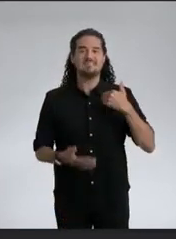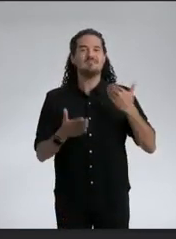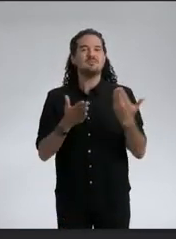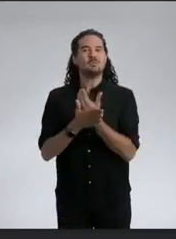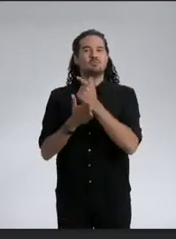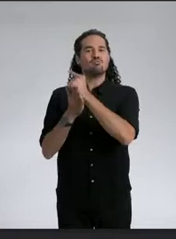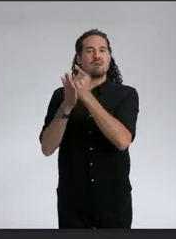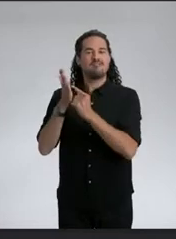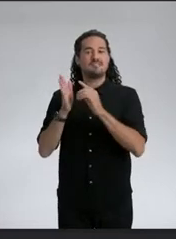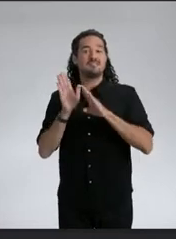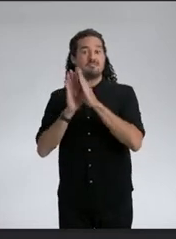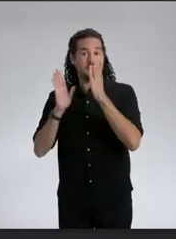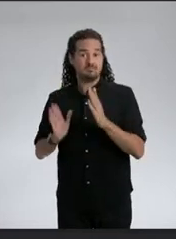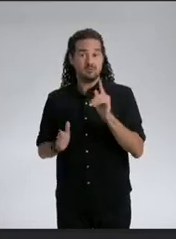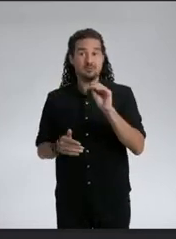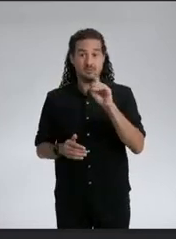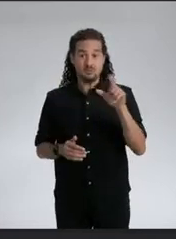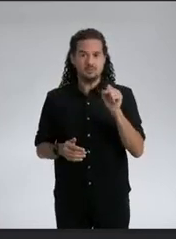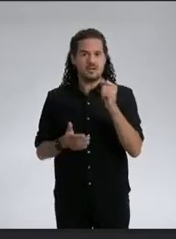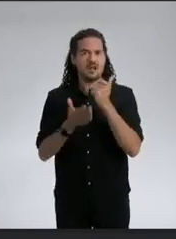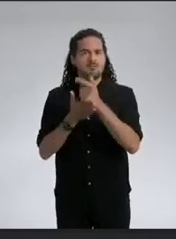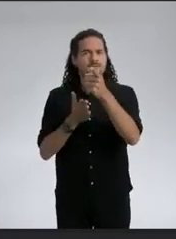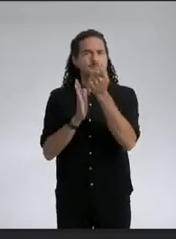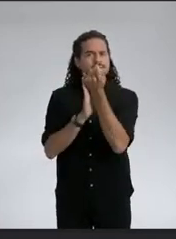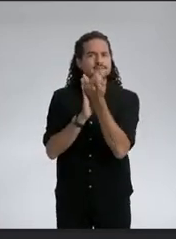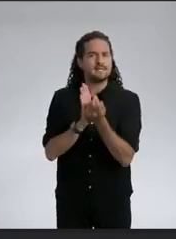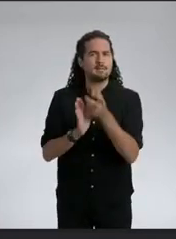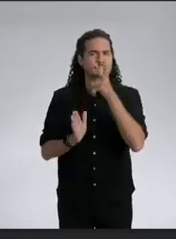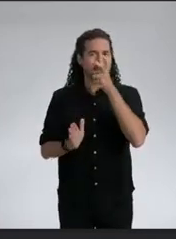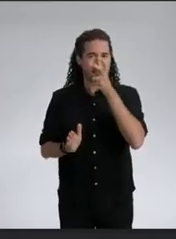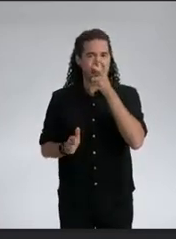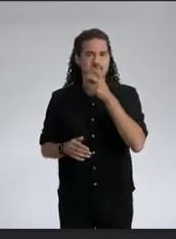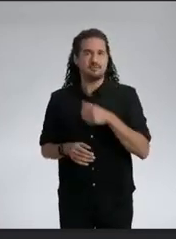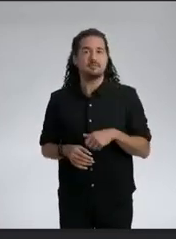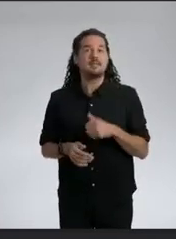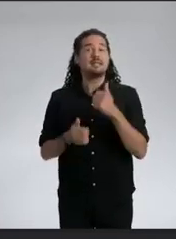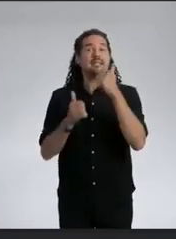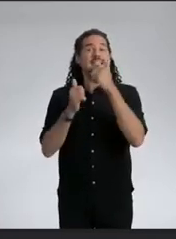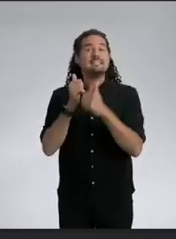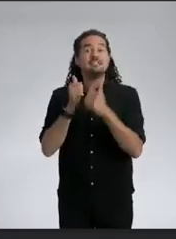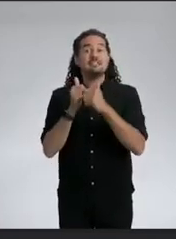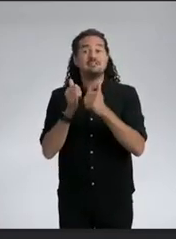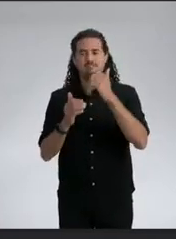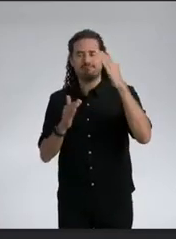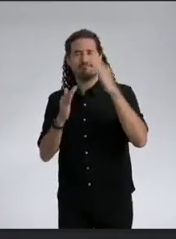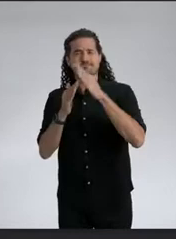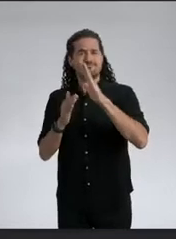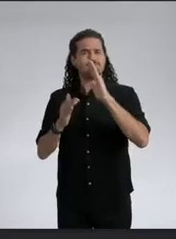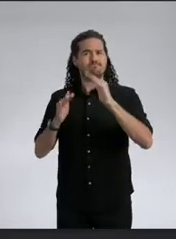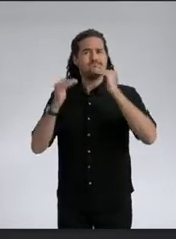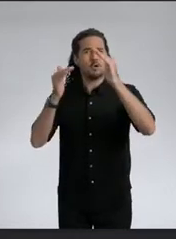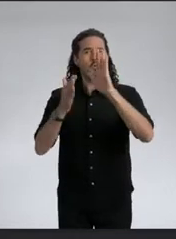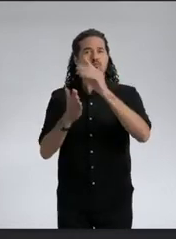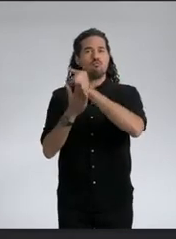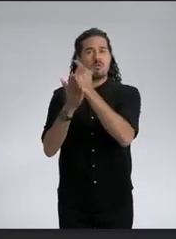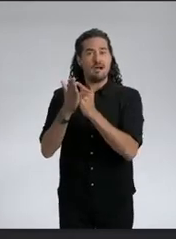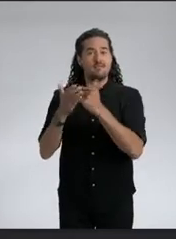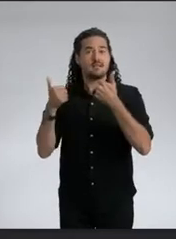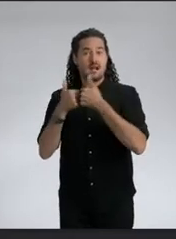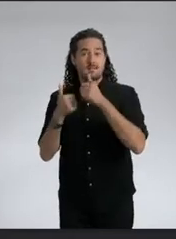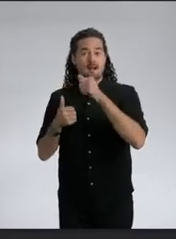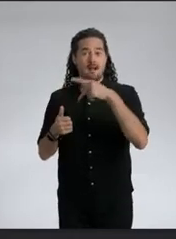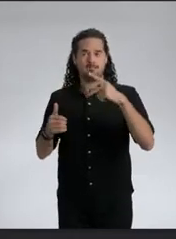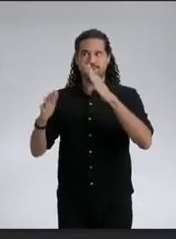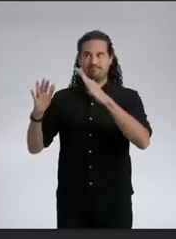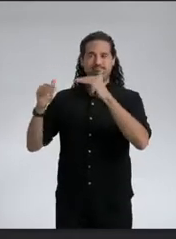you to optimize and debug your GPU code, each designed to bring your modern high-end games and graphics applications to the next level. First, when